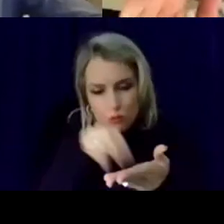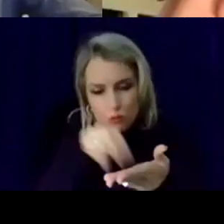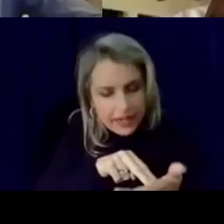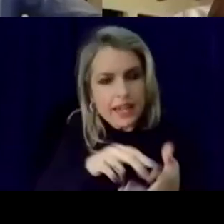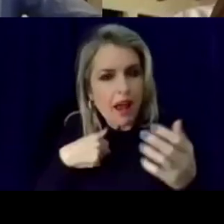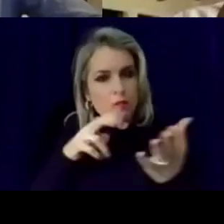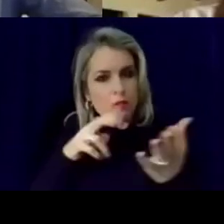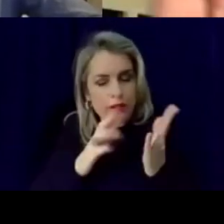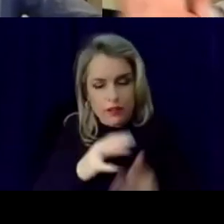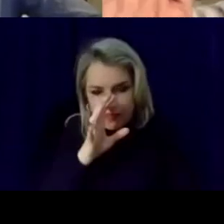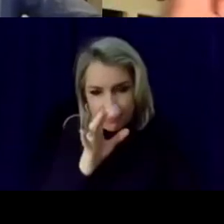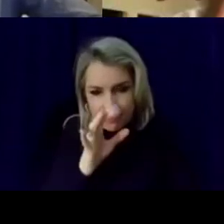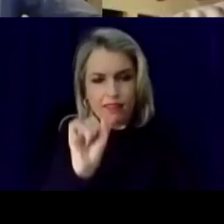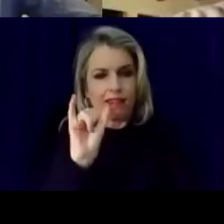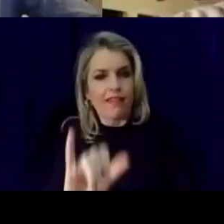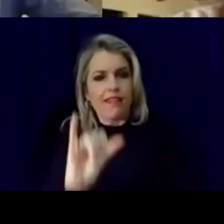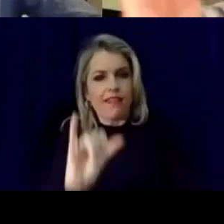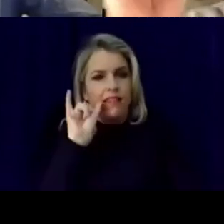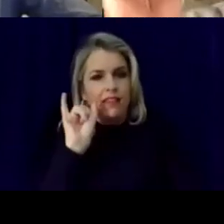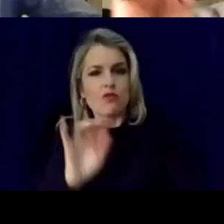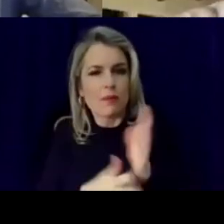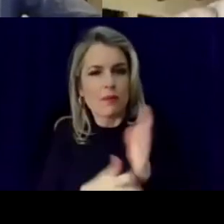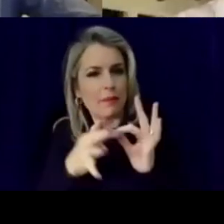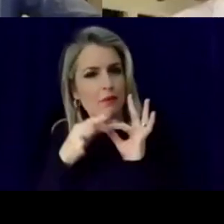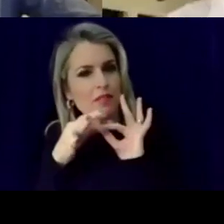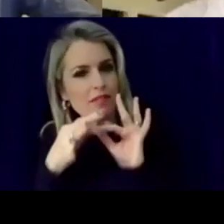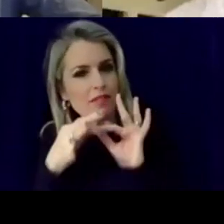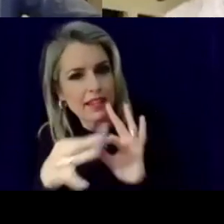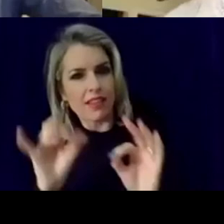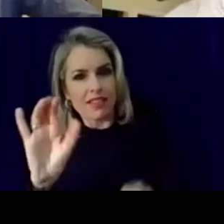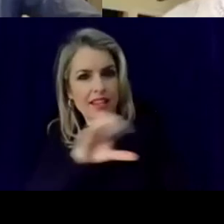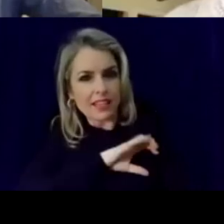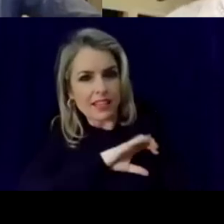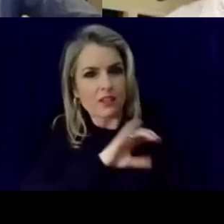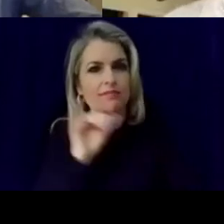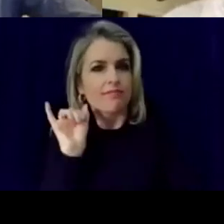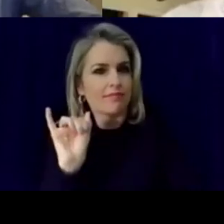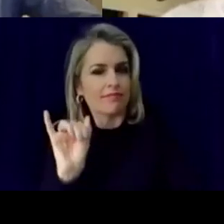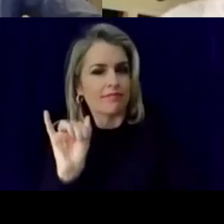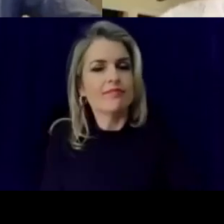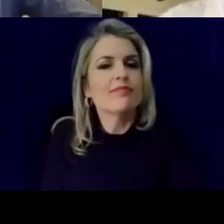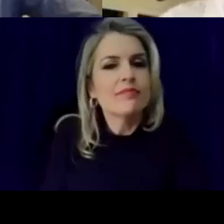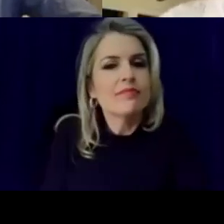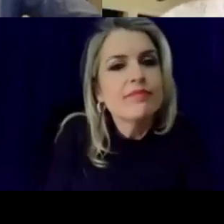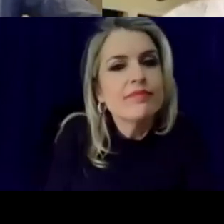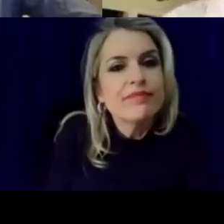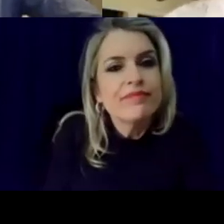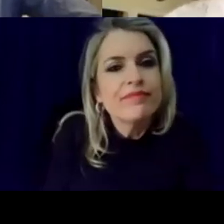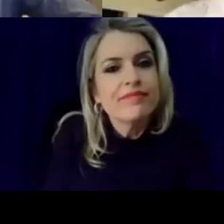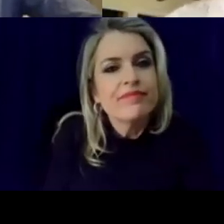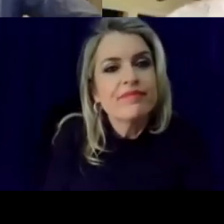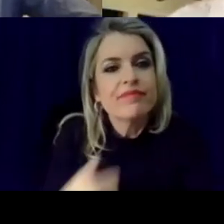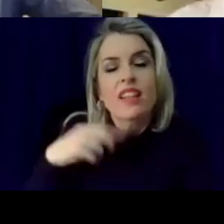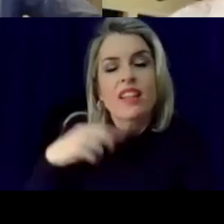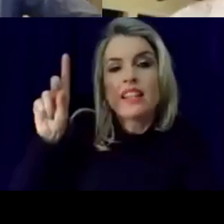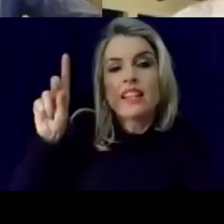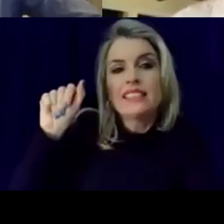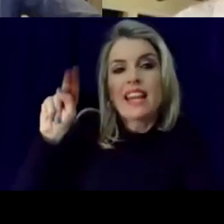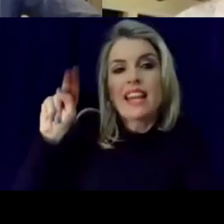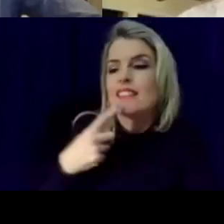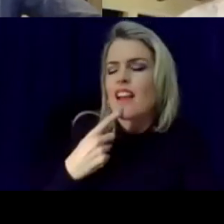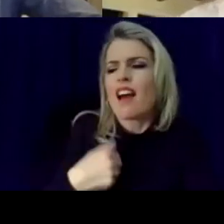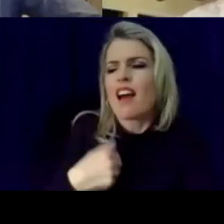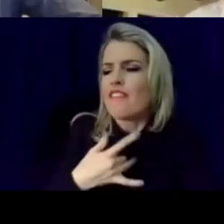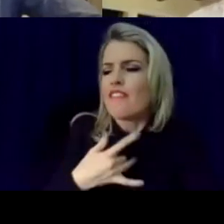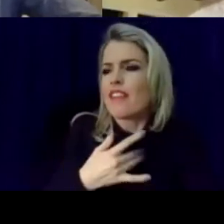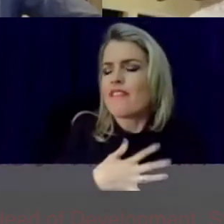know, and makes for very relatable characters. Yeah, and I thought it was